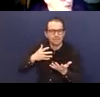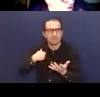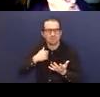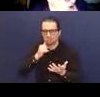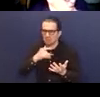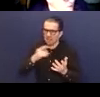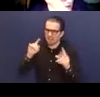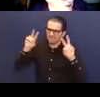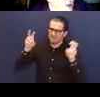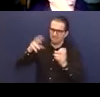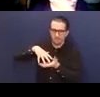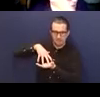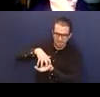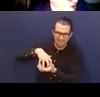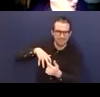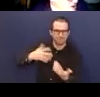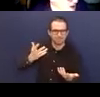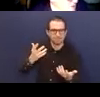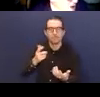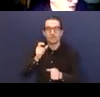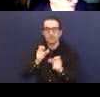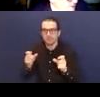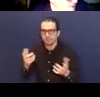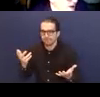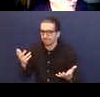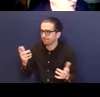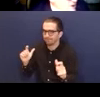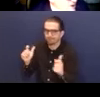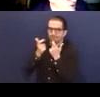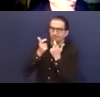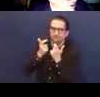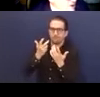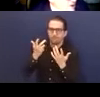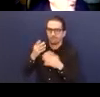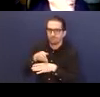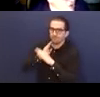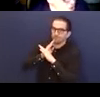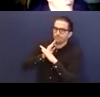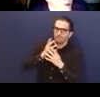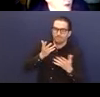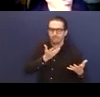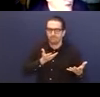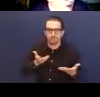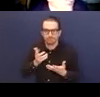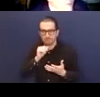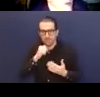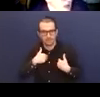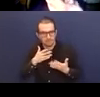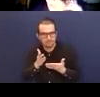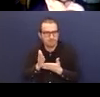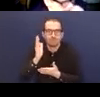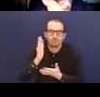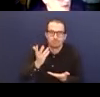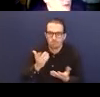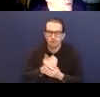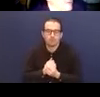this is, we've just seen how crucial that is, and we have in fact got 2 indicators here out